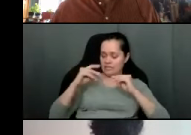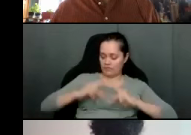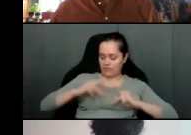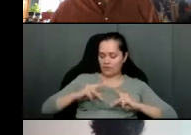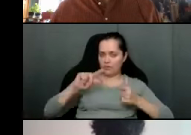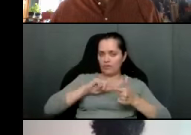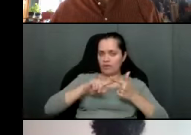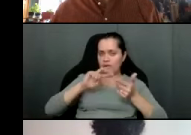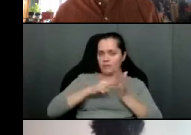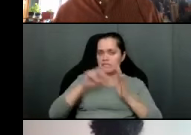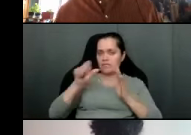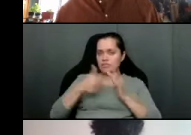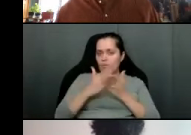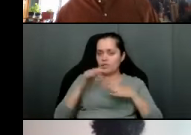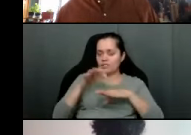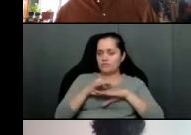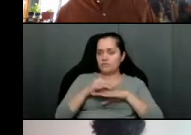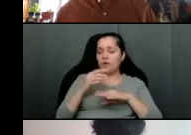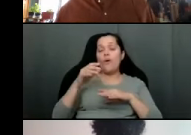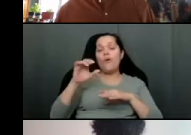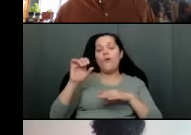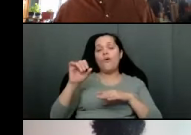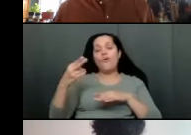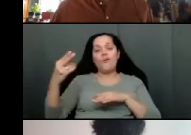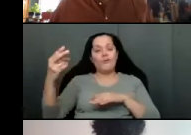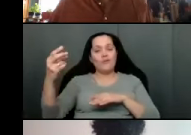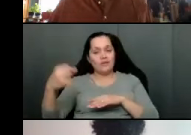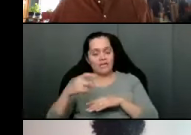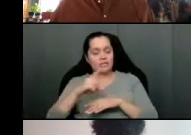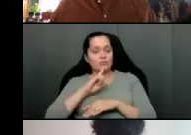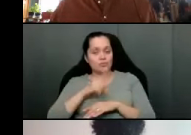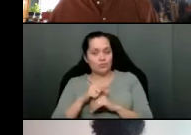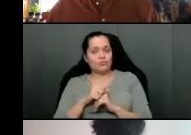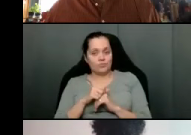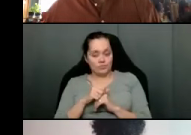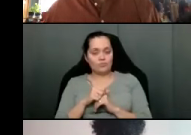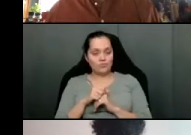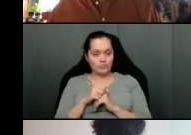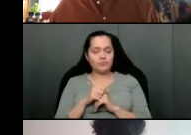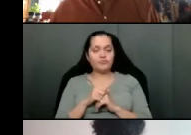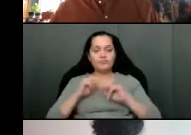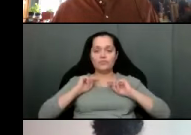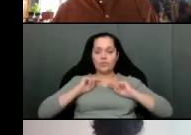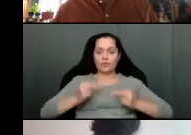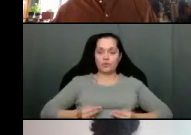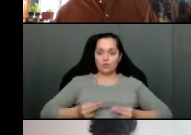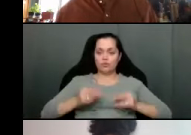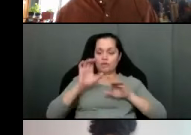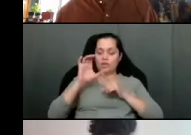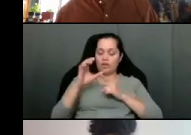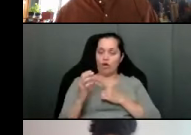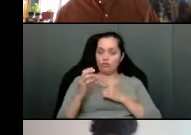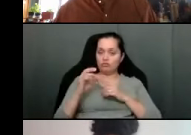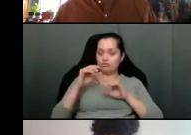must be other parts of geography. Oh, yes, that is true. Human or cultural